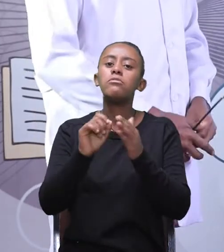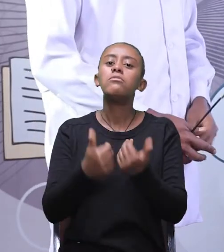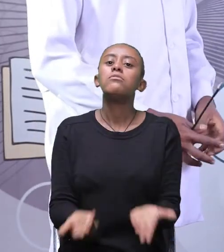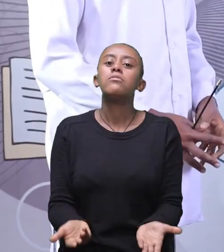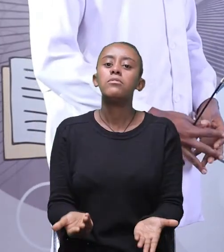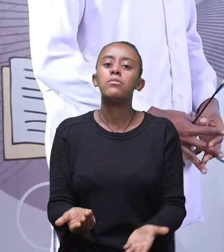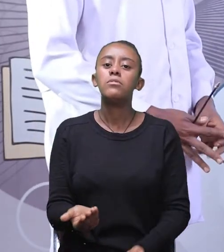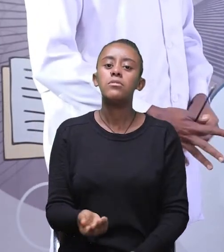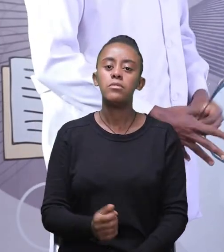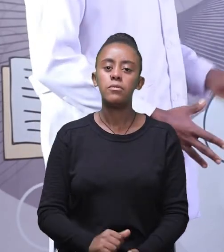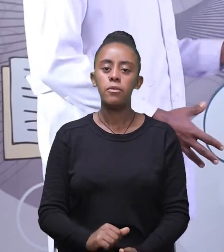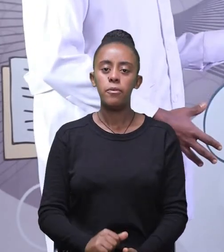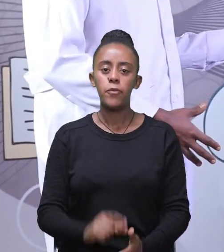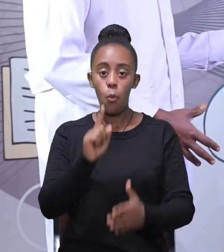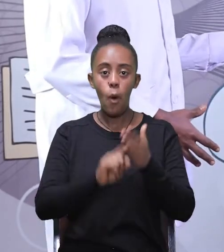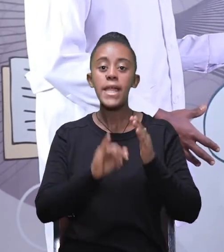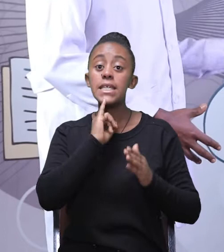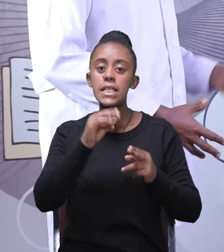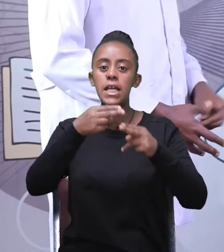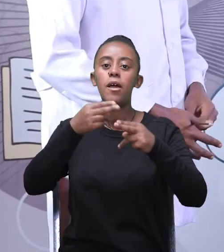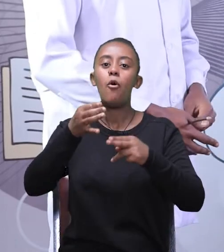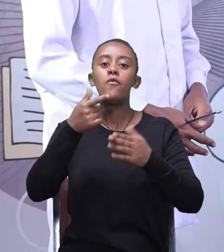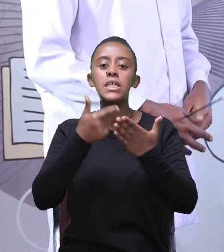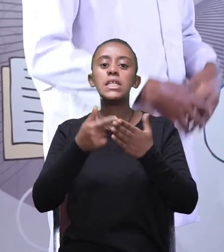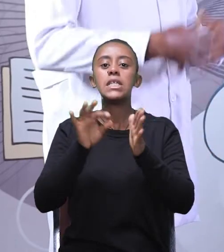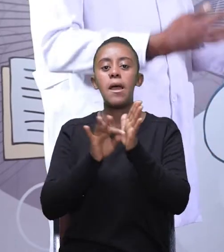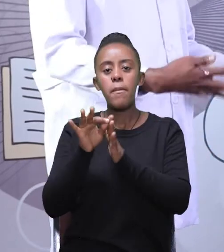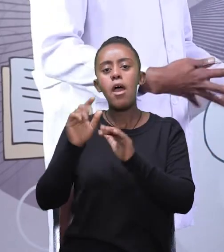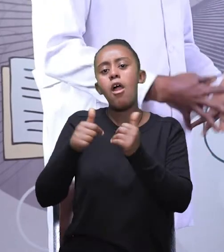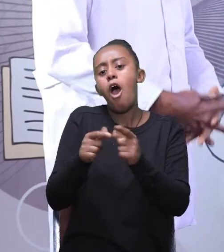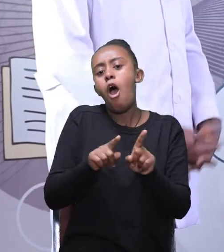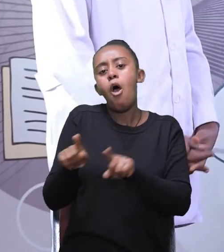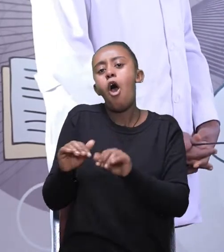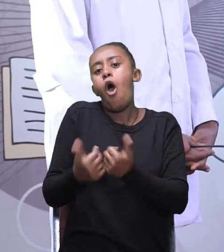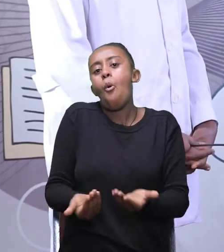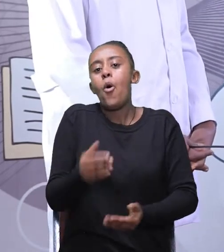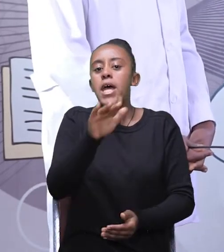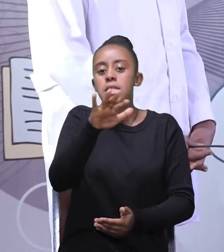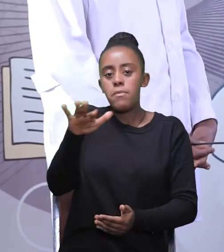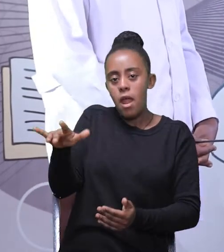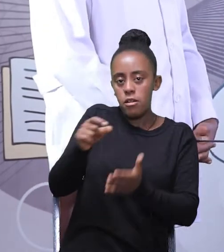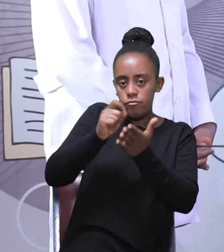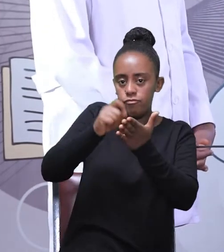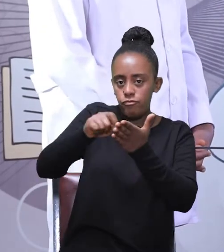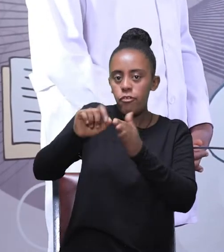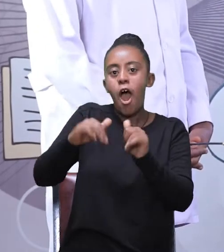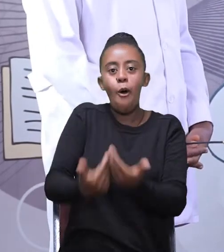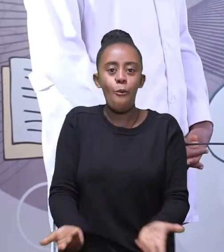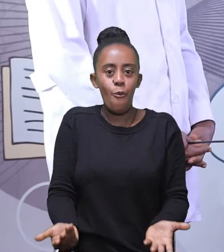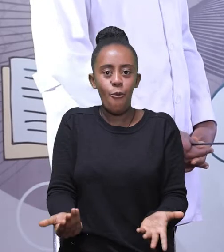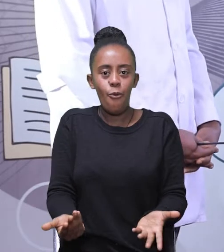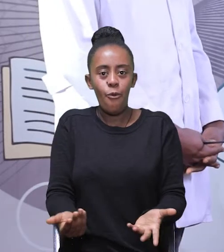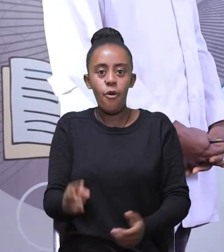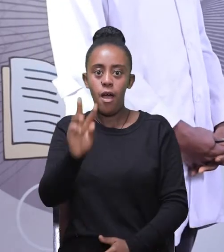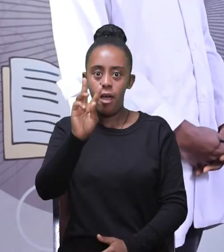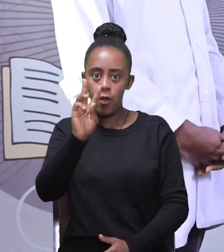number? What is the name of this number? And also how to spell it. And also how to spell it. I give you